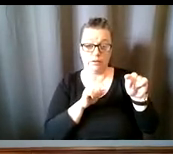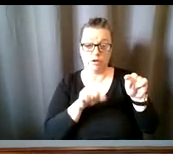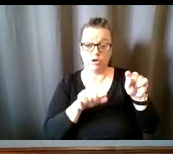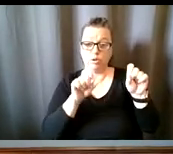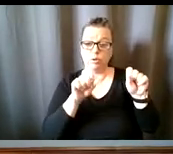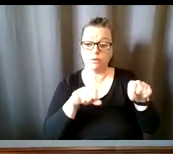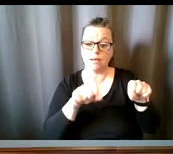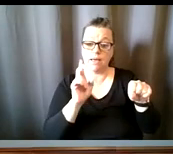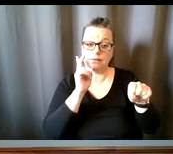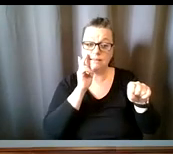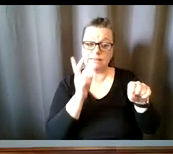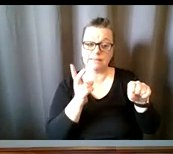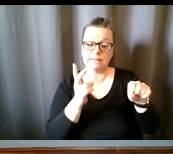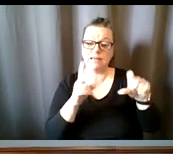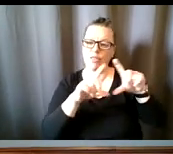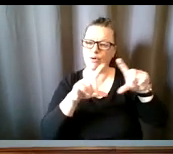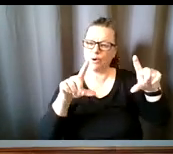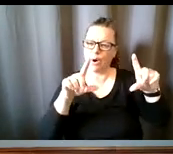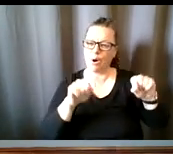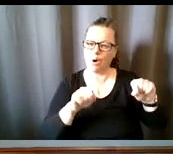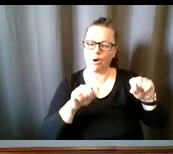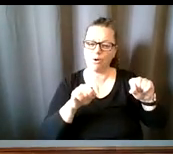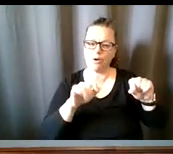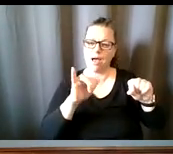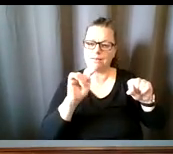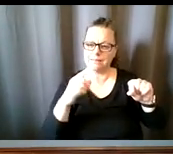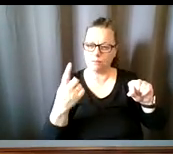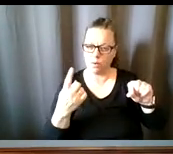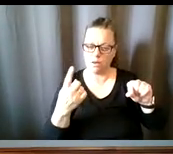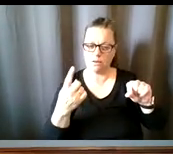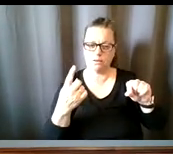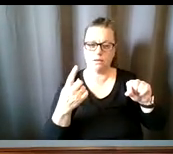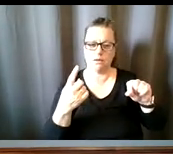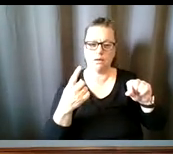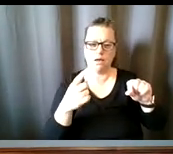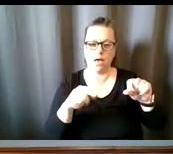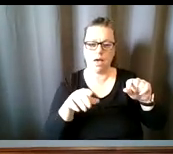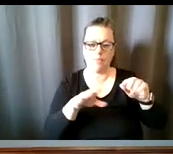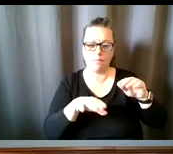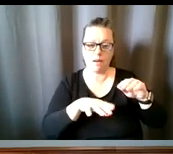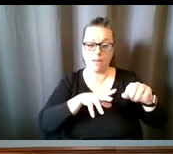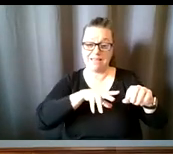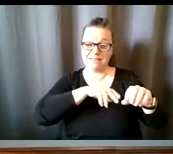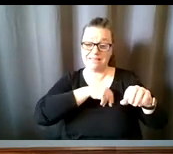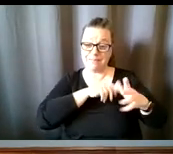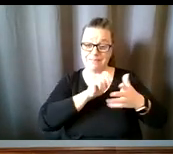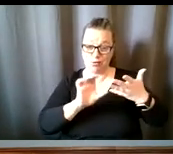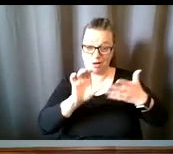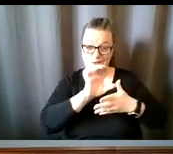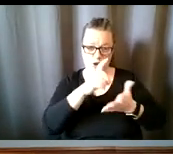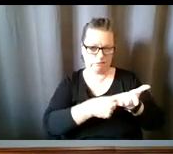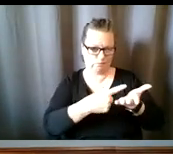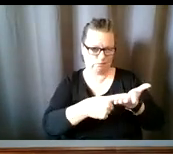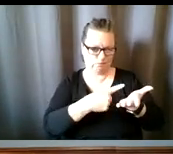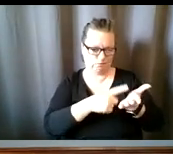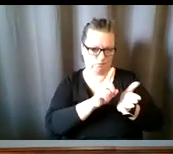can see the card. This happens to be an IT one. And there's a thing down the bottom which is acceptance criteria. We'll talk about that in a minute. That's the definition